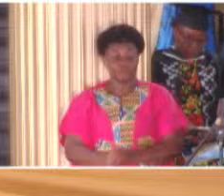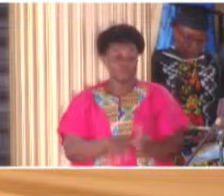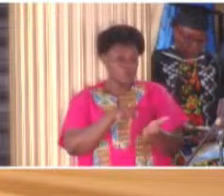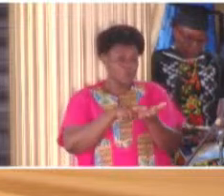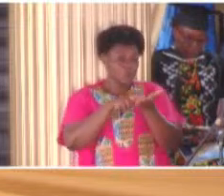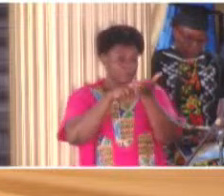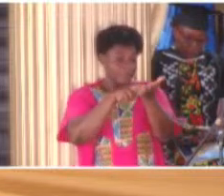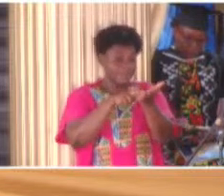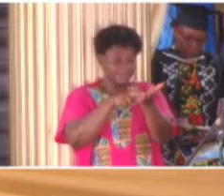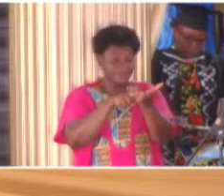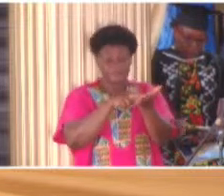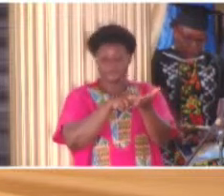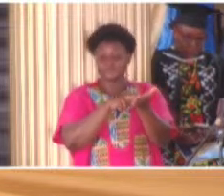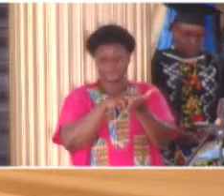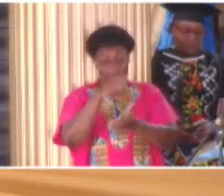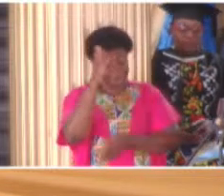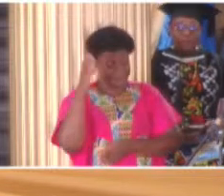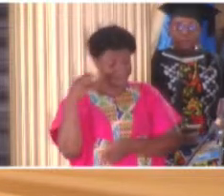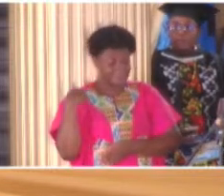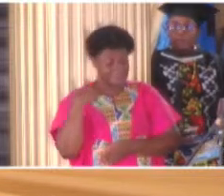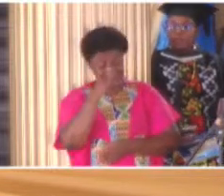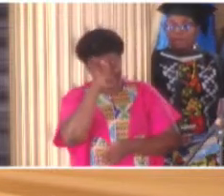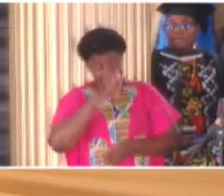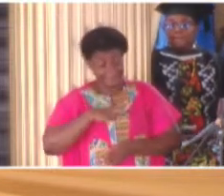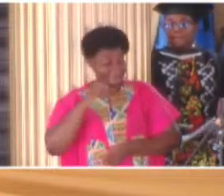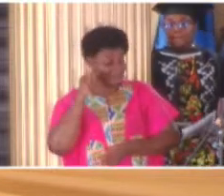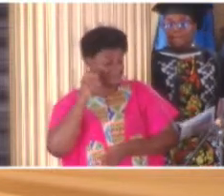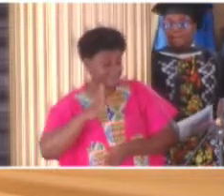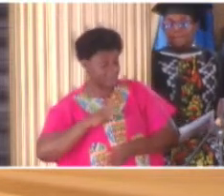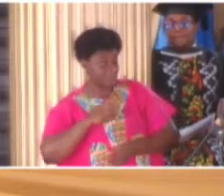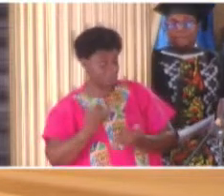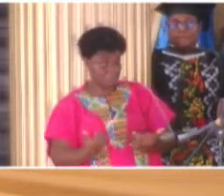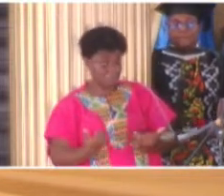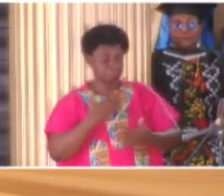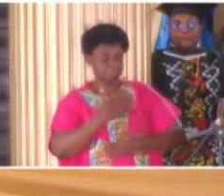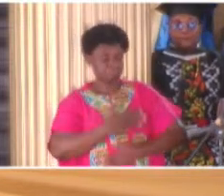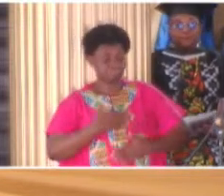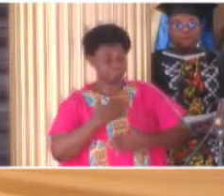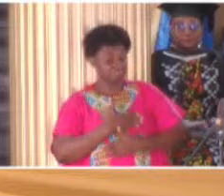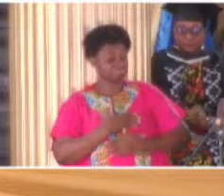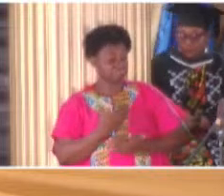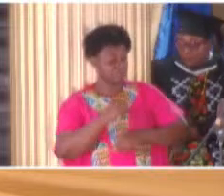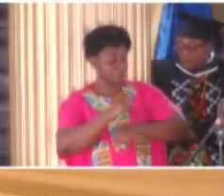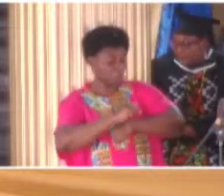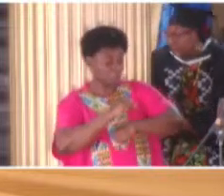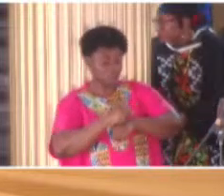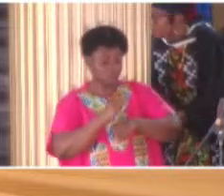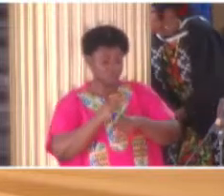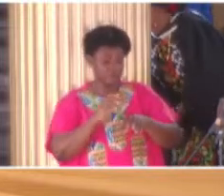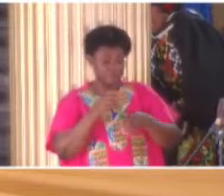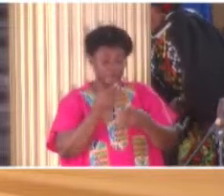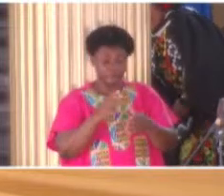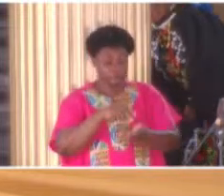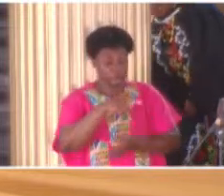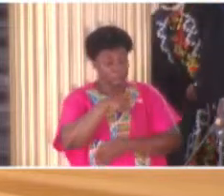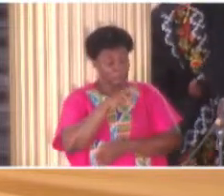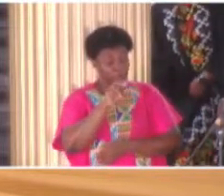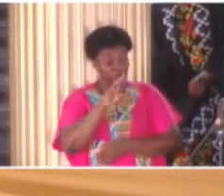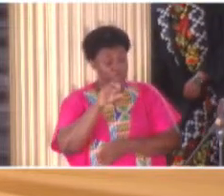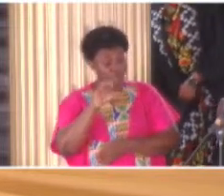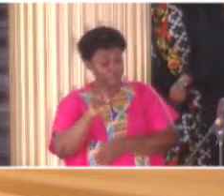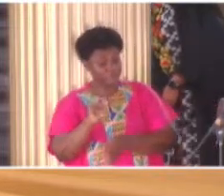Representative of the Chancellor, ladies and gentlemen, it is now my pleasant duty to call on the Provost of the College of Basic and